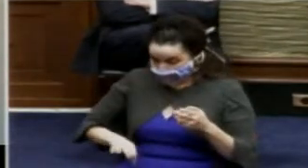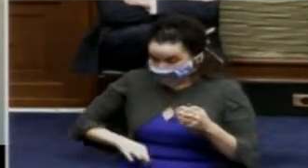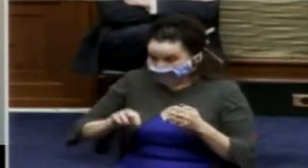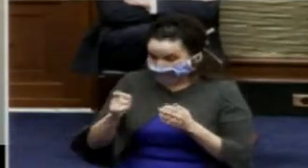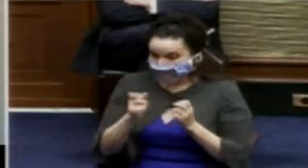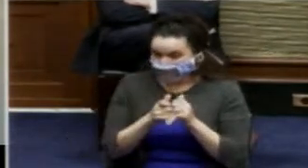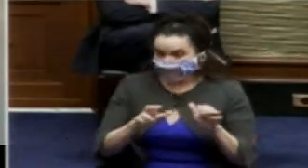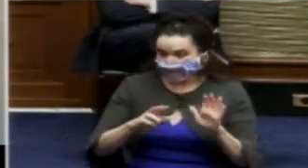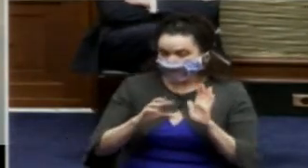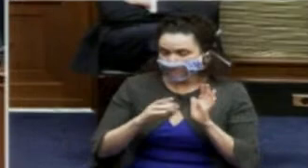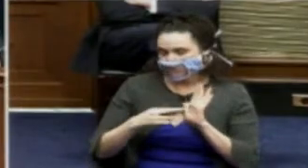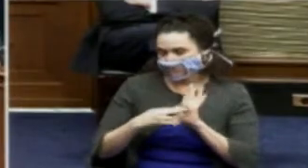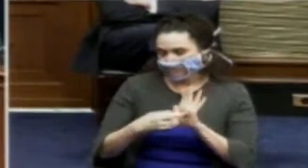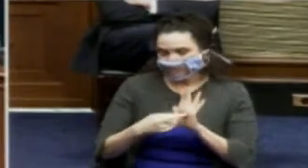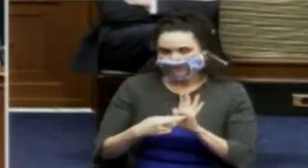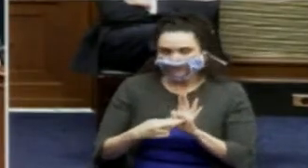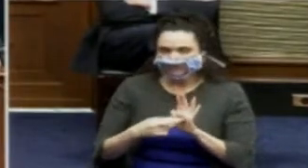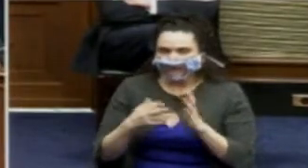back.